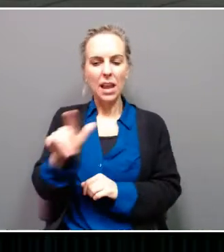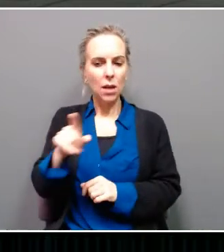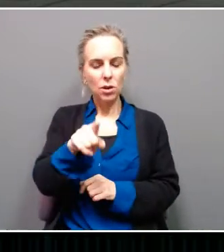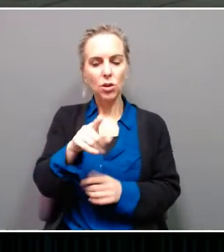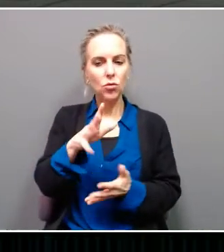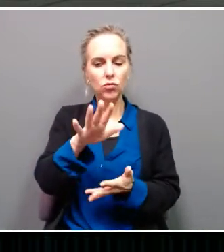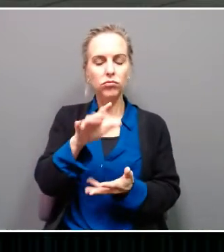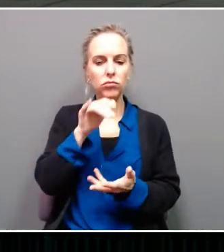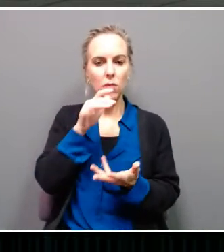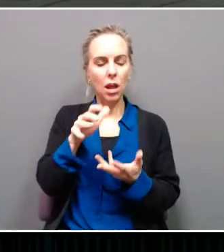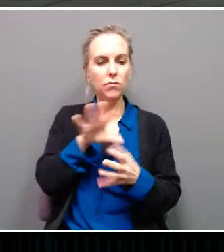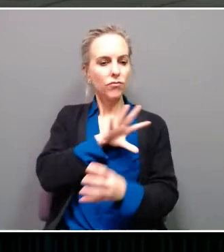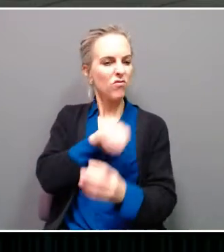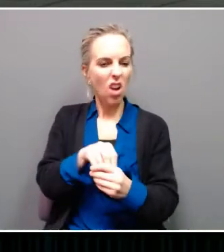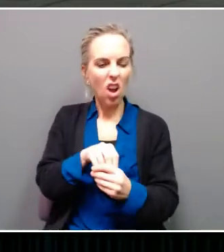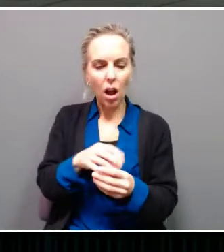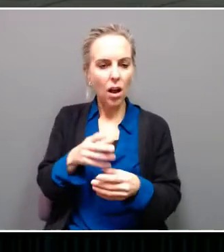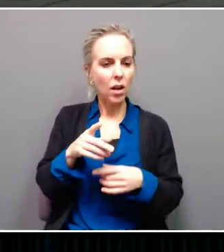when possible.